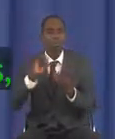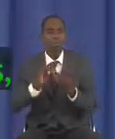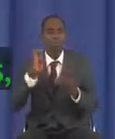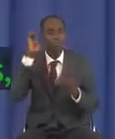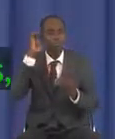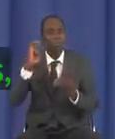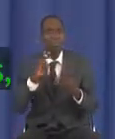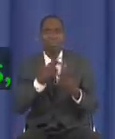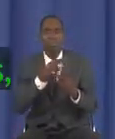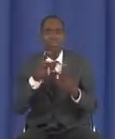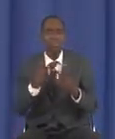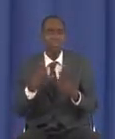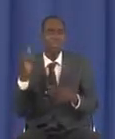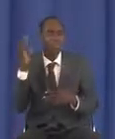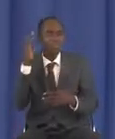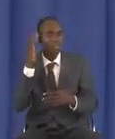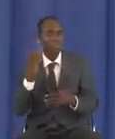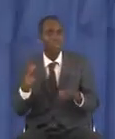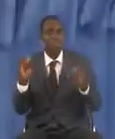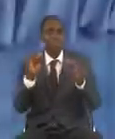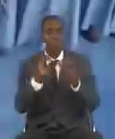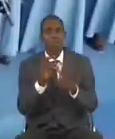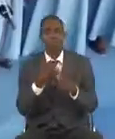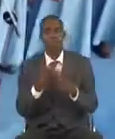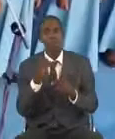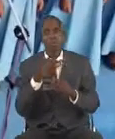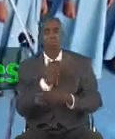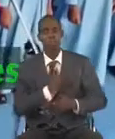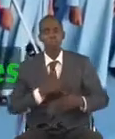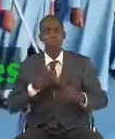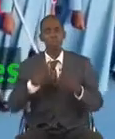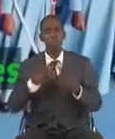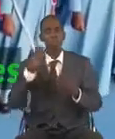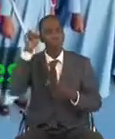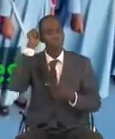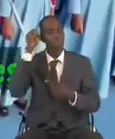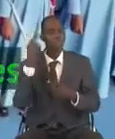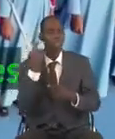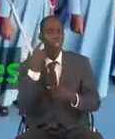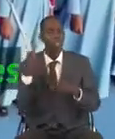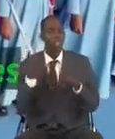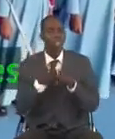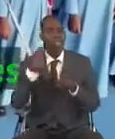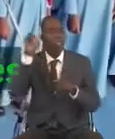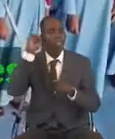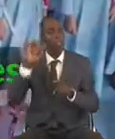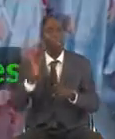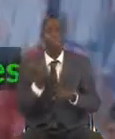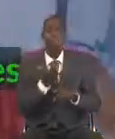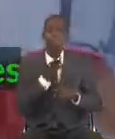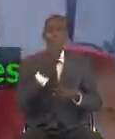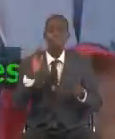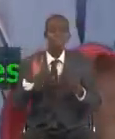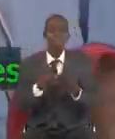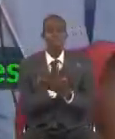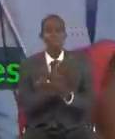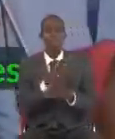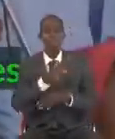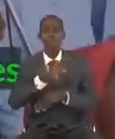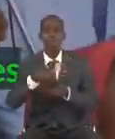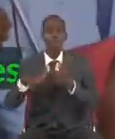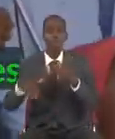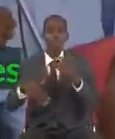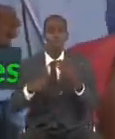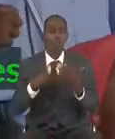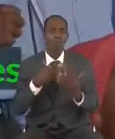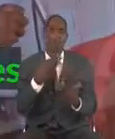nothing more, nothing more, not so pleasing as his favorite song of love.